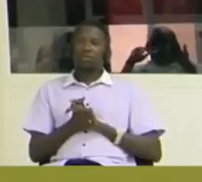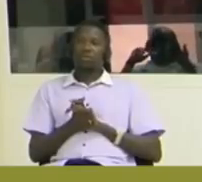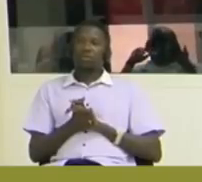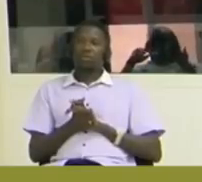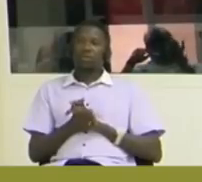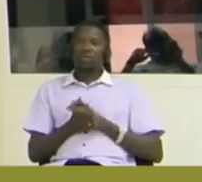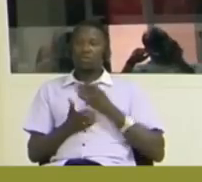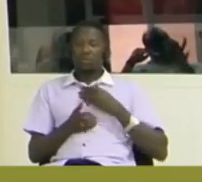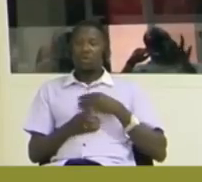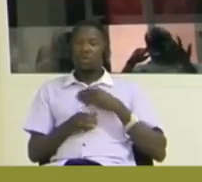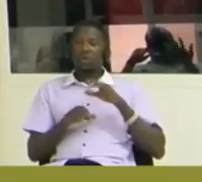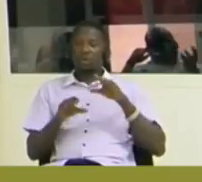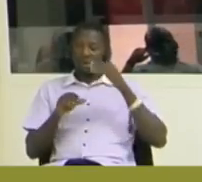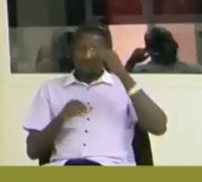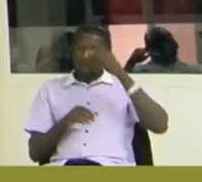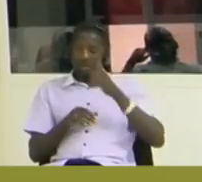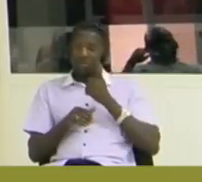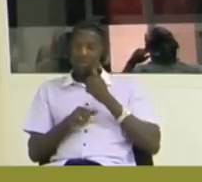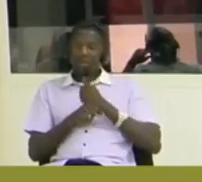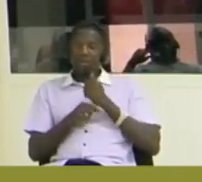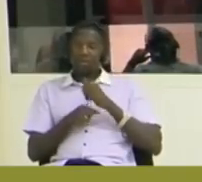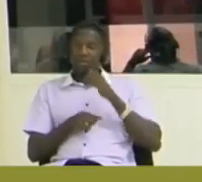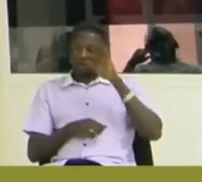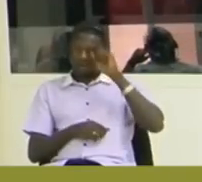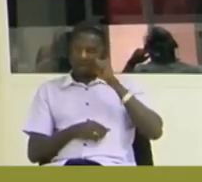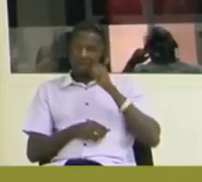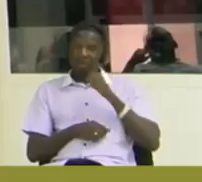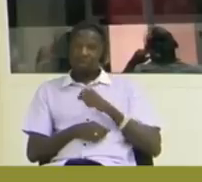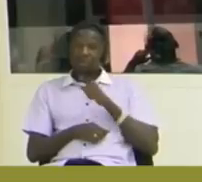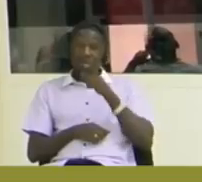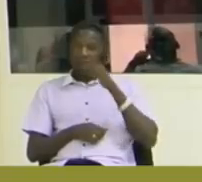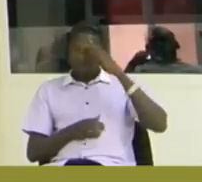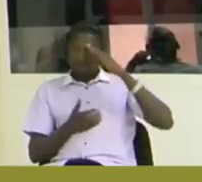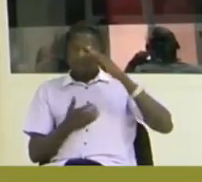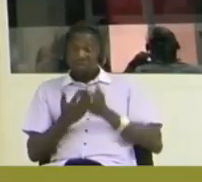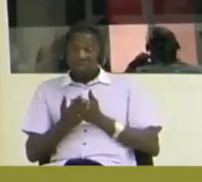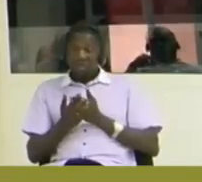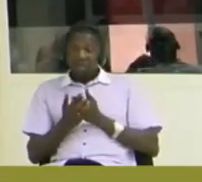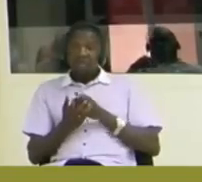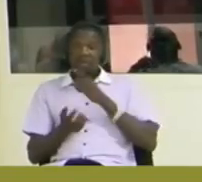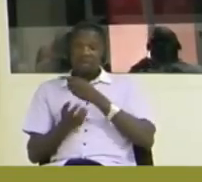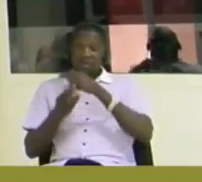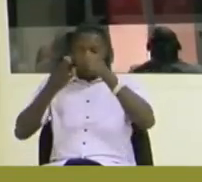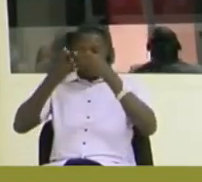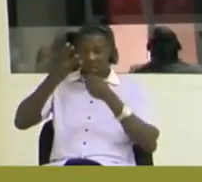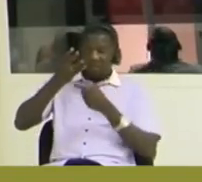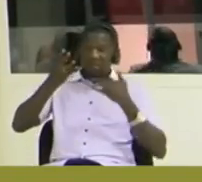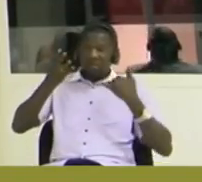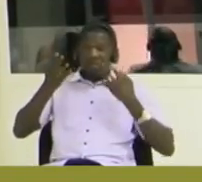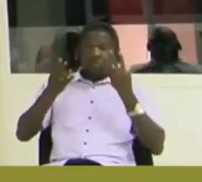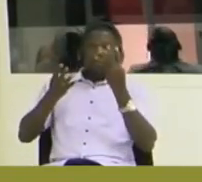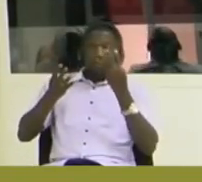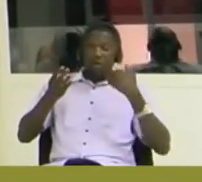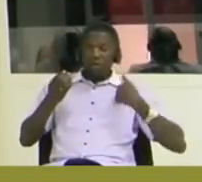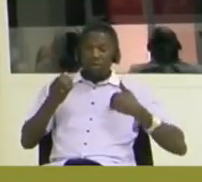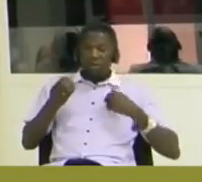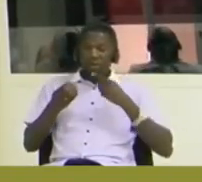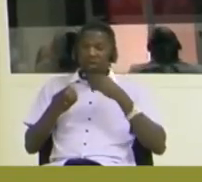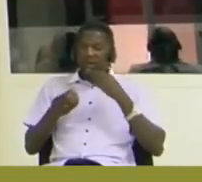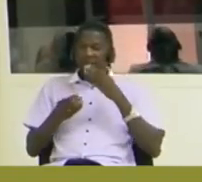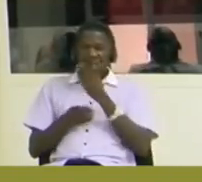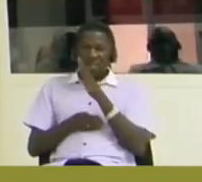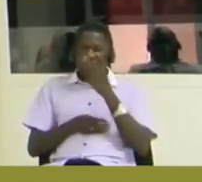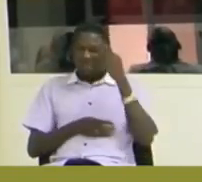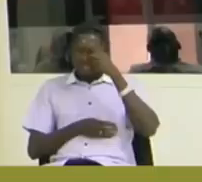an understanding. Yes, sir. Do you believe that these four people have any reason to